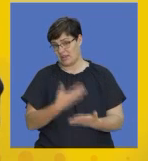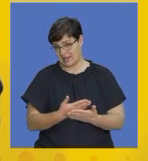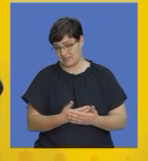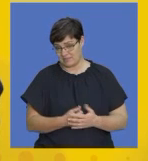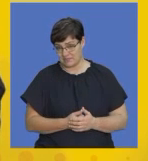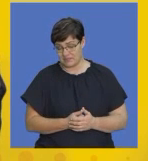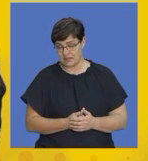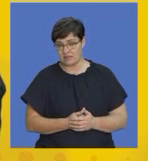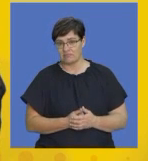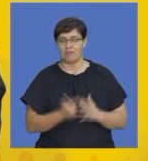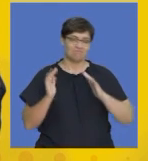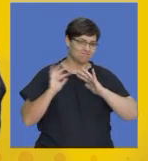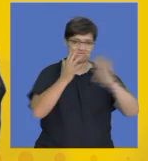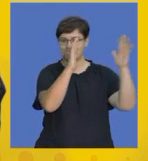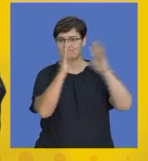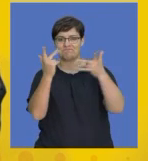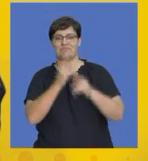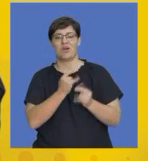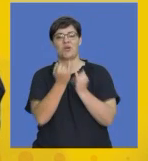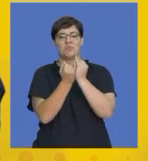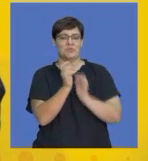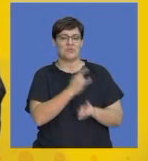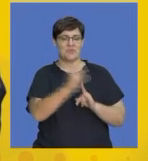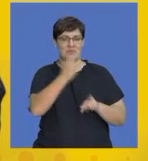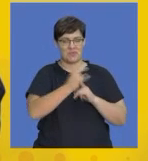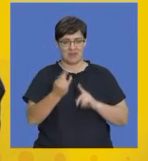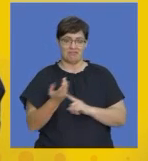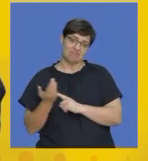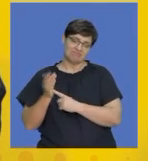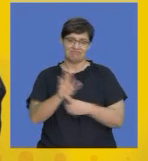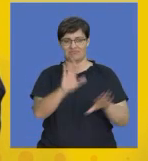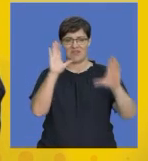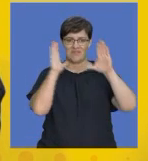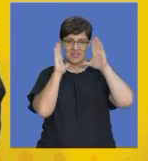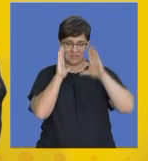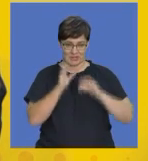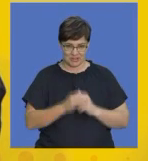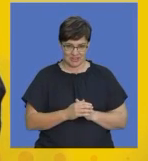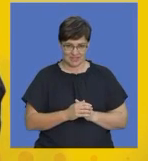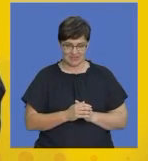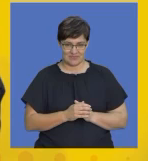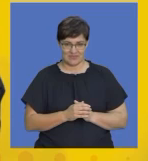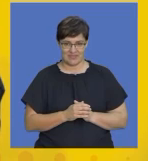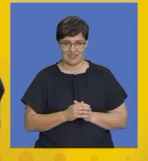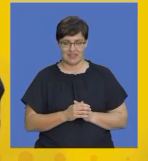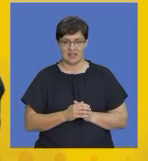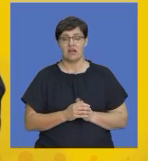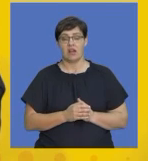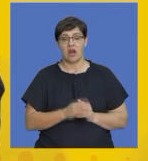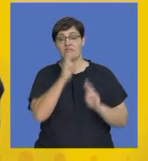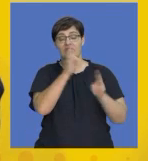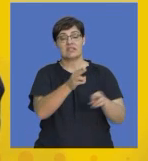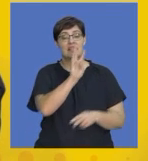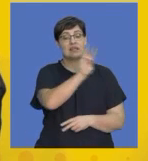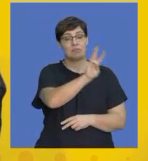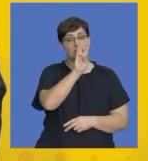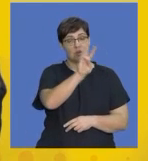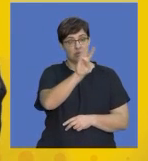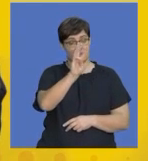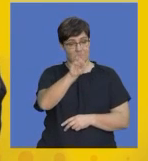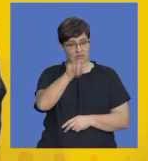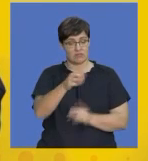can. Congratulations to all the competition winners who will be announced on Facebook after the show. Visit